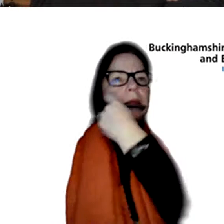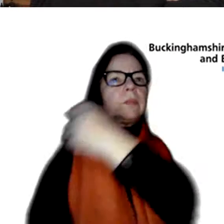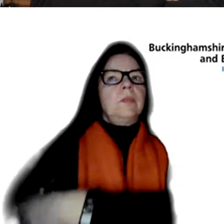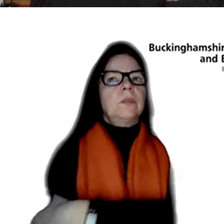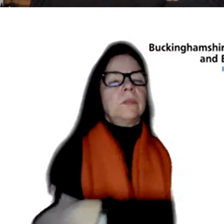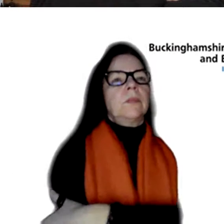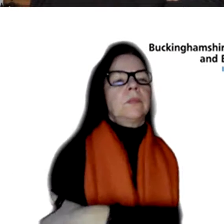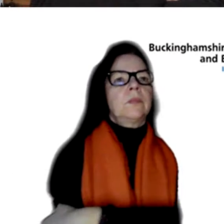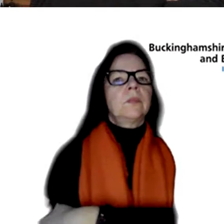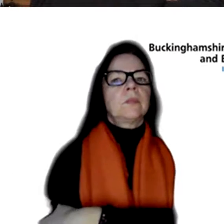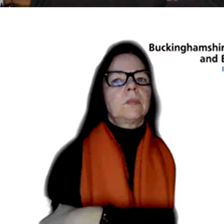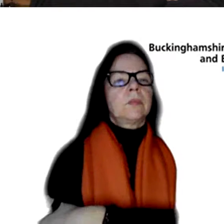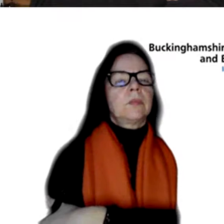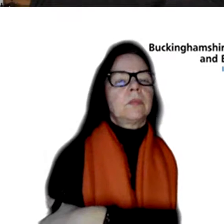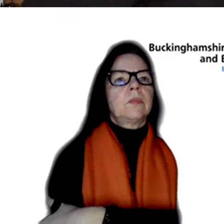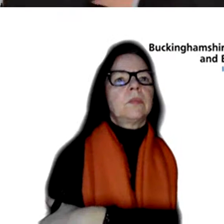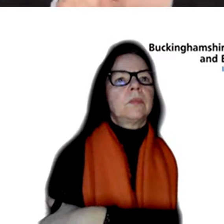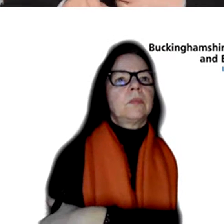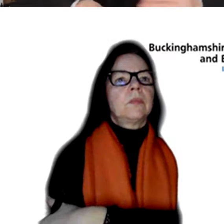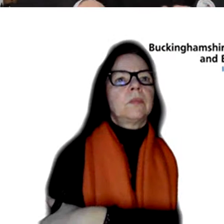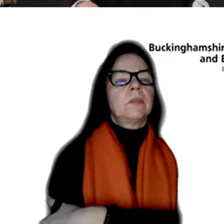have in